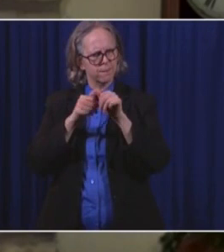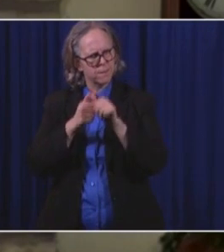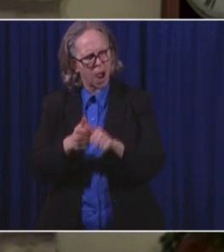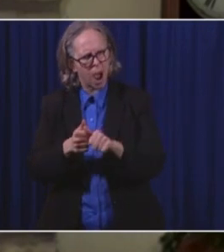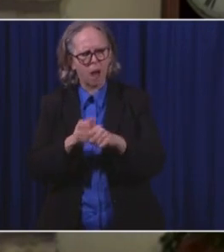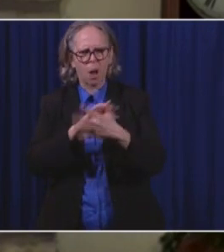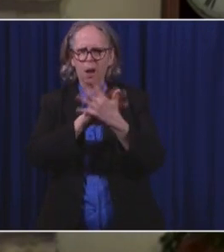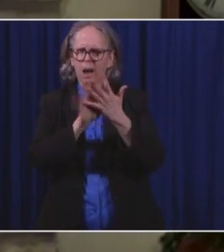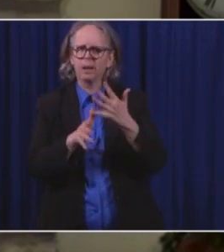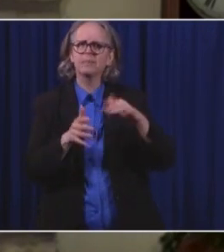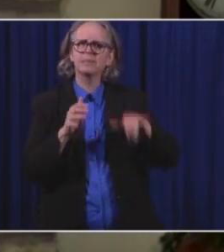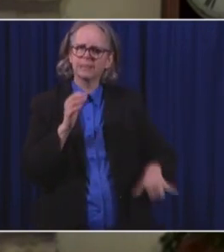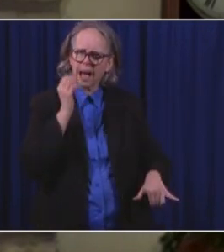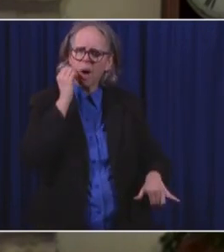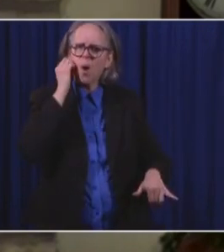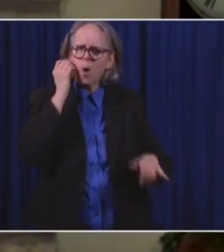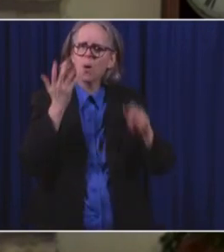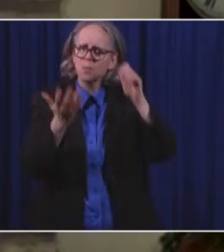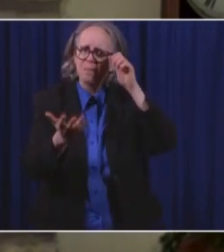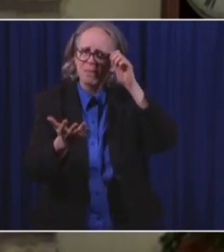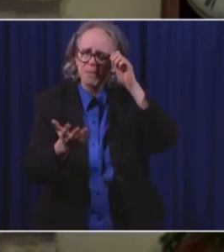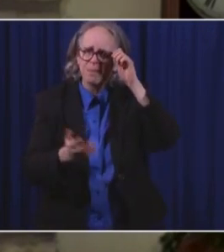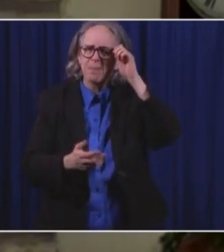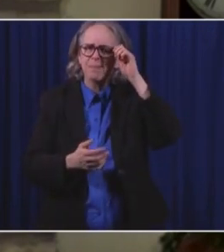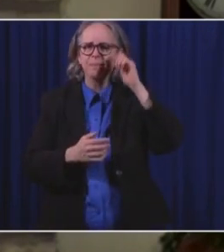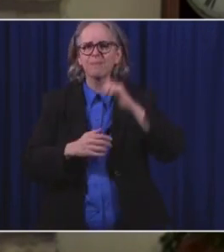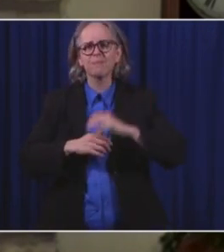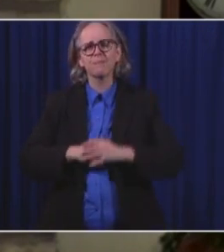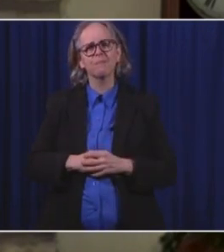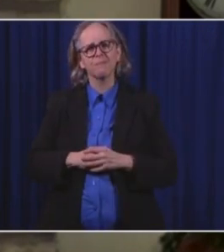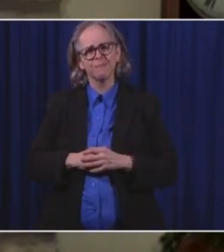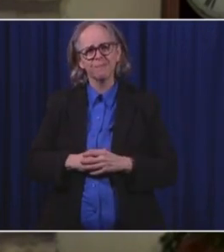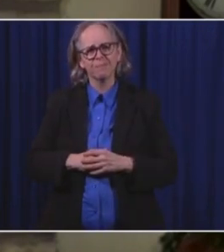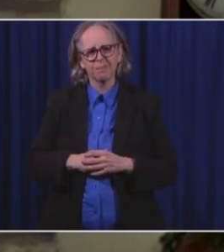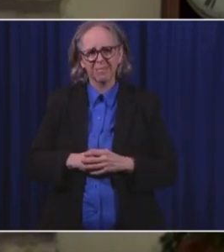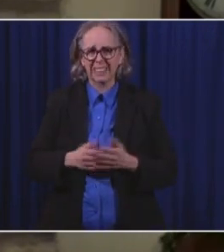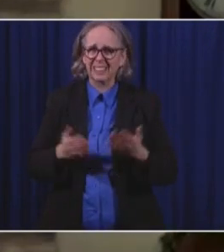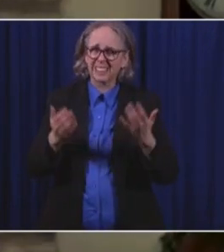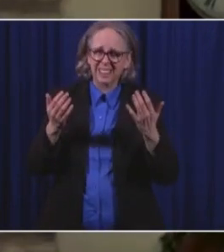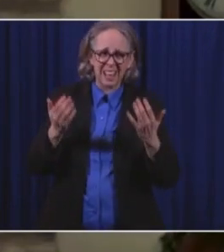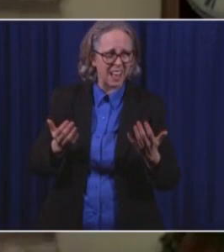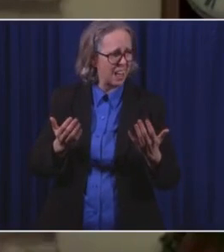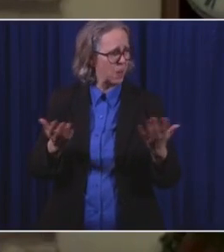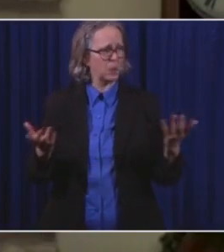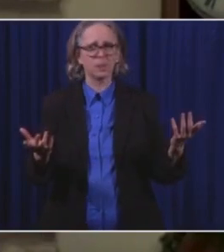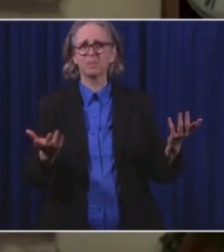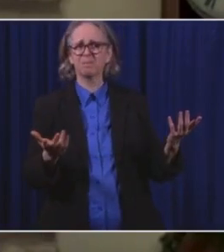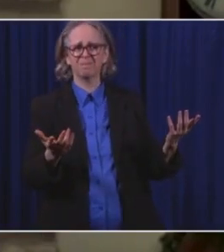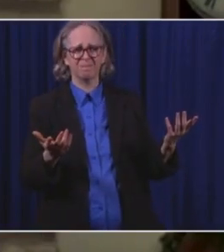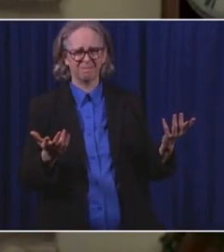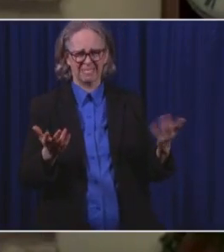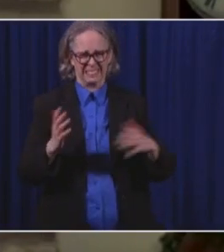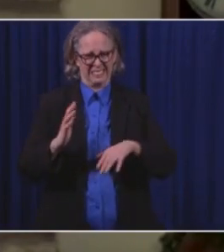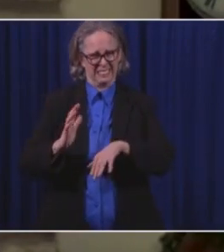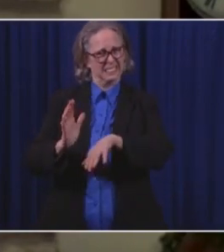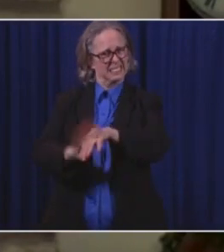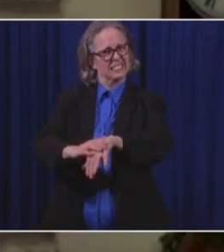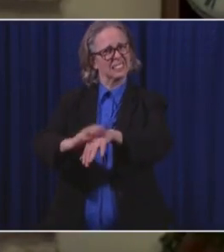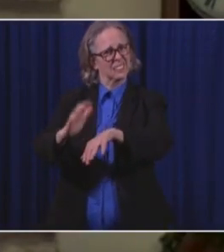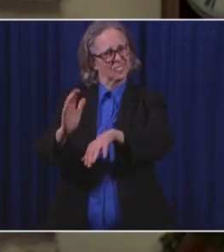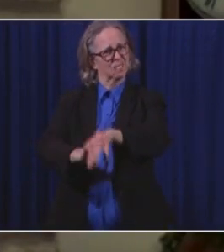What we're really doing today is saying this next period of time, when we have